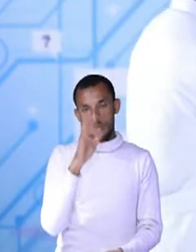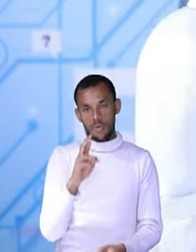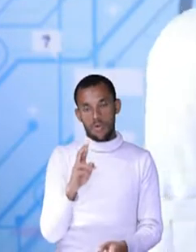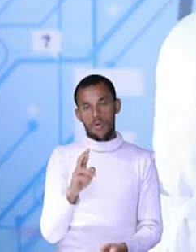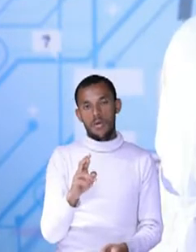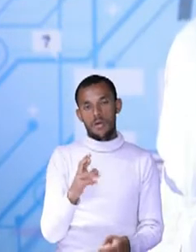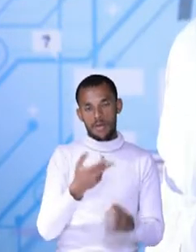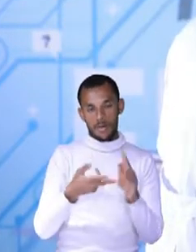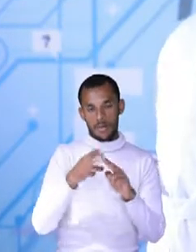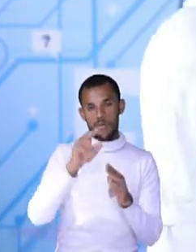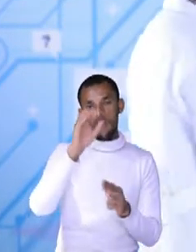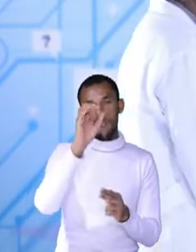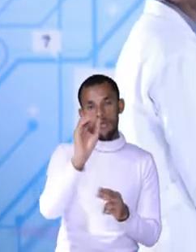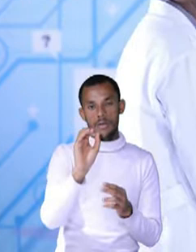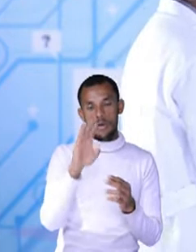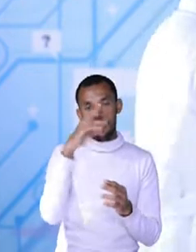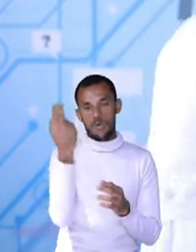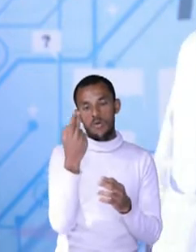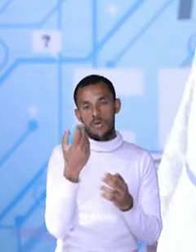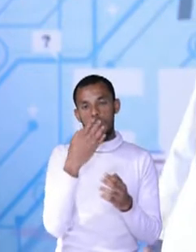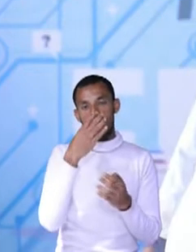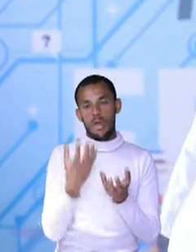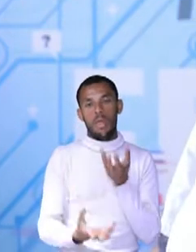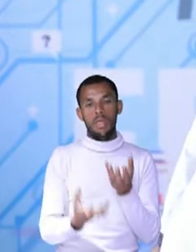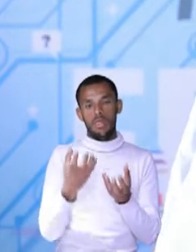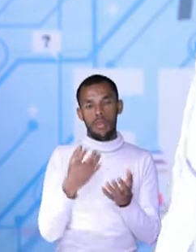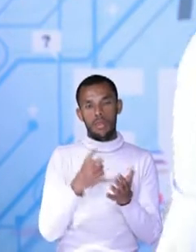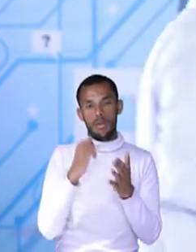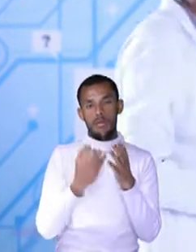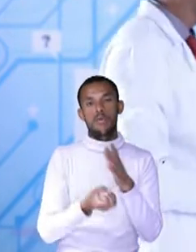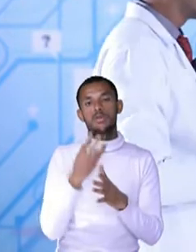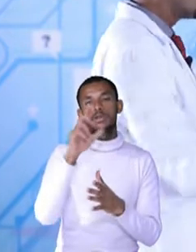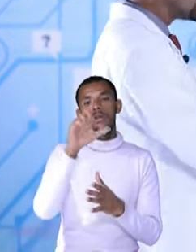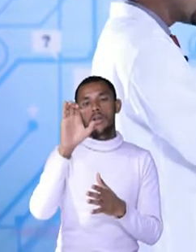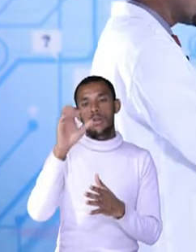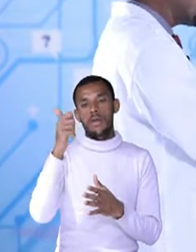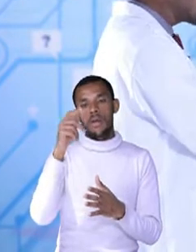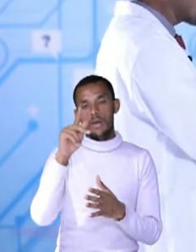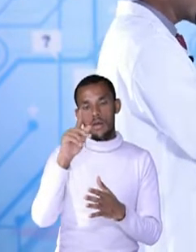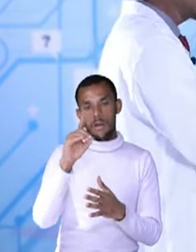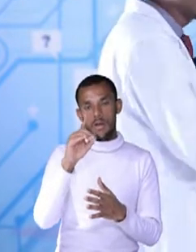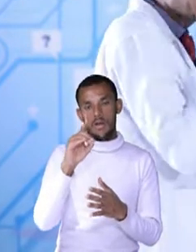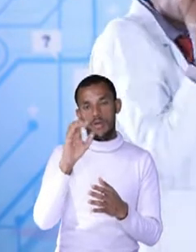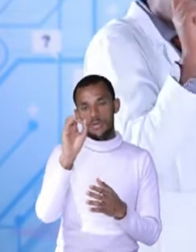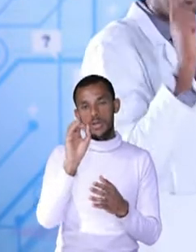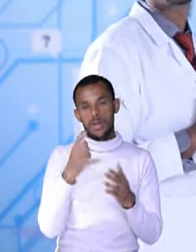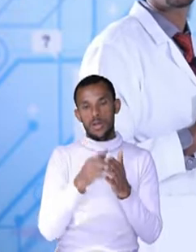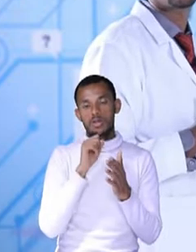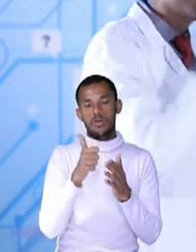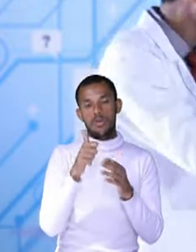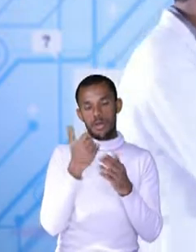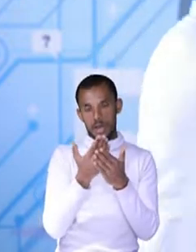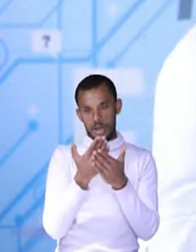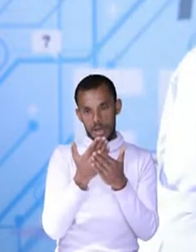by oxygen by using of heat, it produces lead oxide. Lead sulfides are not easily